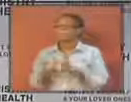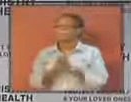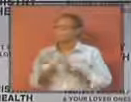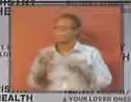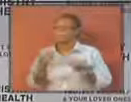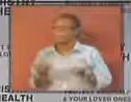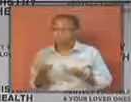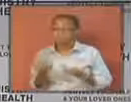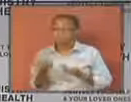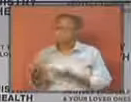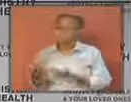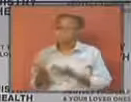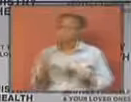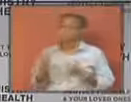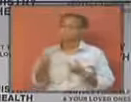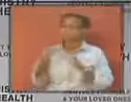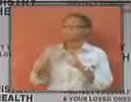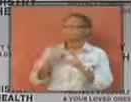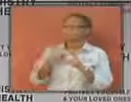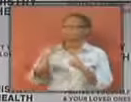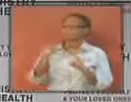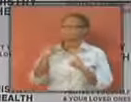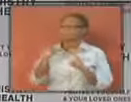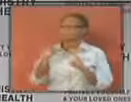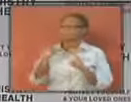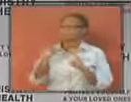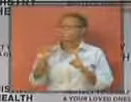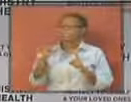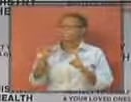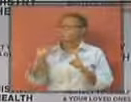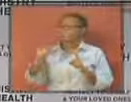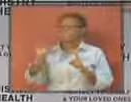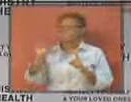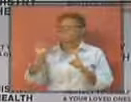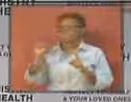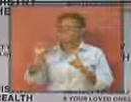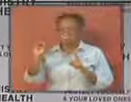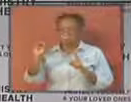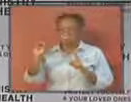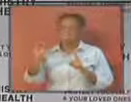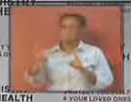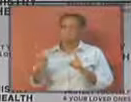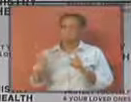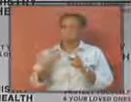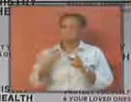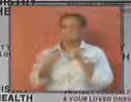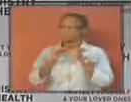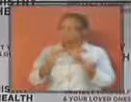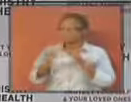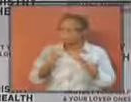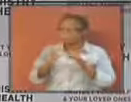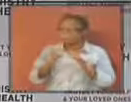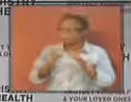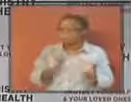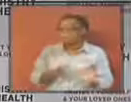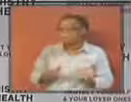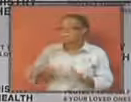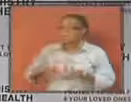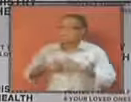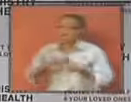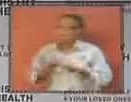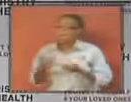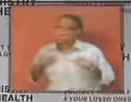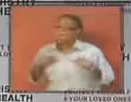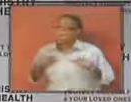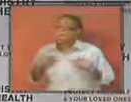in place to assure that we don't have any events occurring at those sites. All right. Thank you very much, Dr. Parasram. I think it's